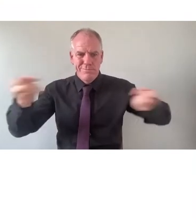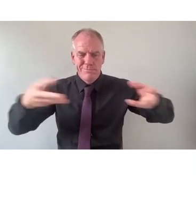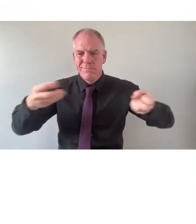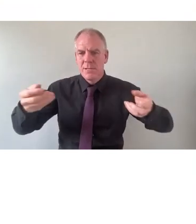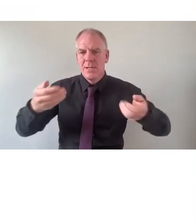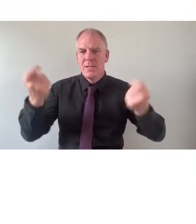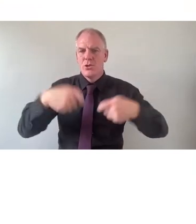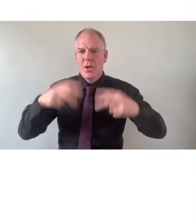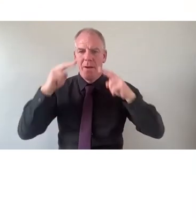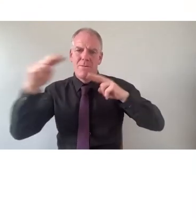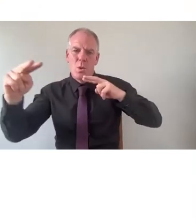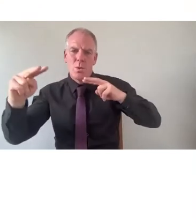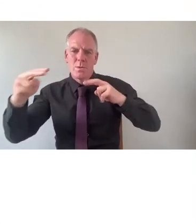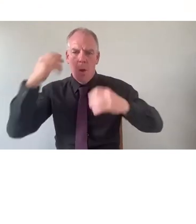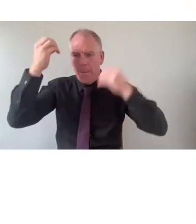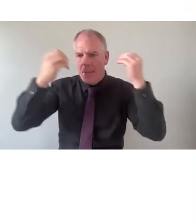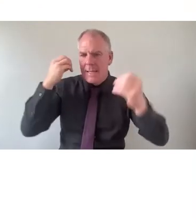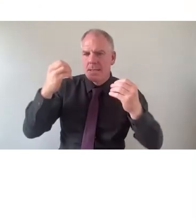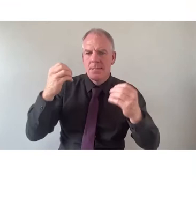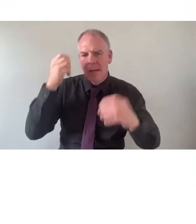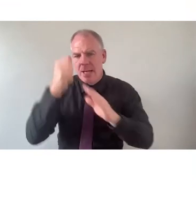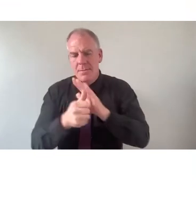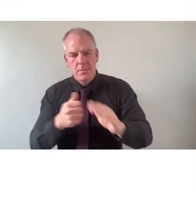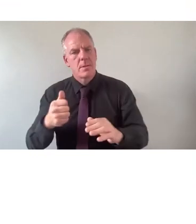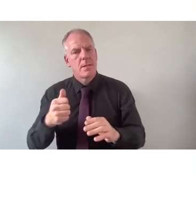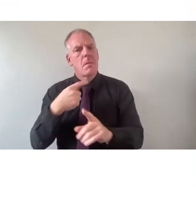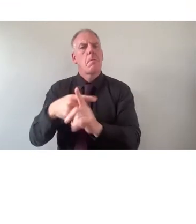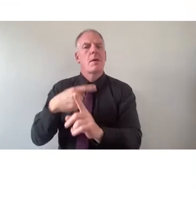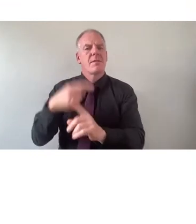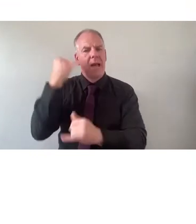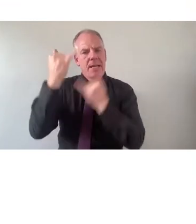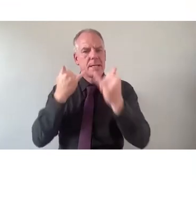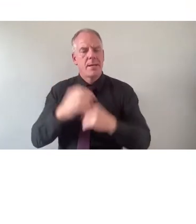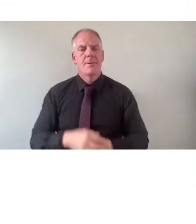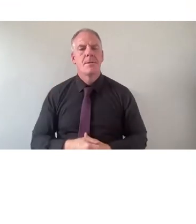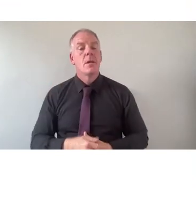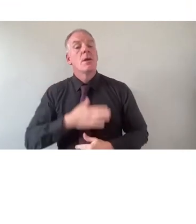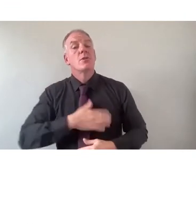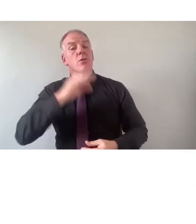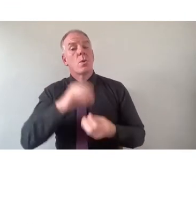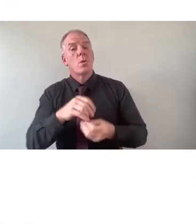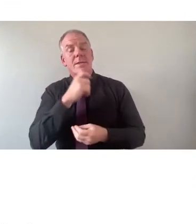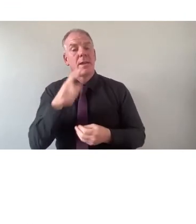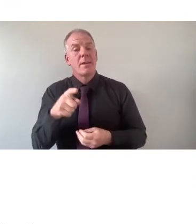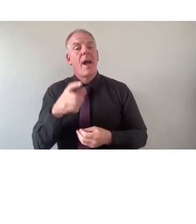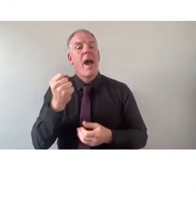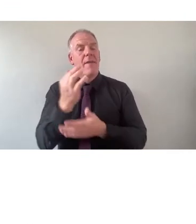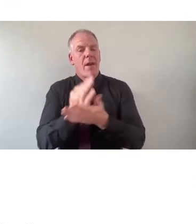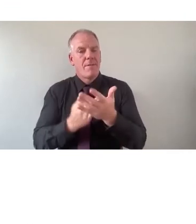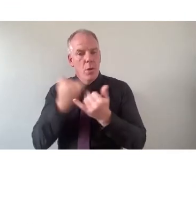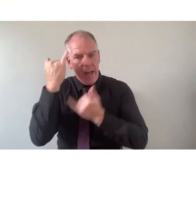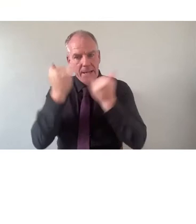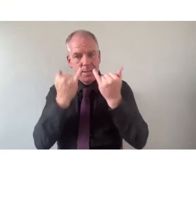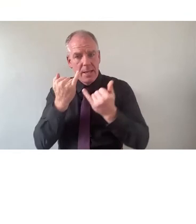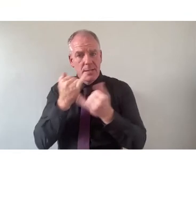for exchange of views. And I think it's a very promising initiative. But I mean, let me just conclude by saying that there's a number of important initiatives in